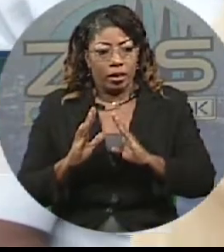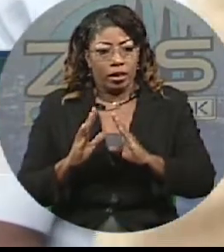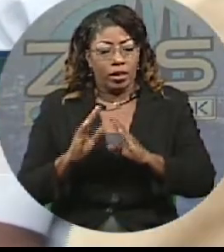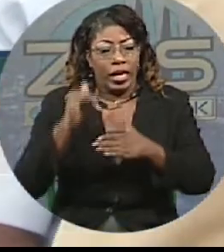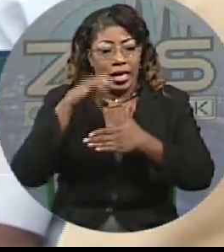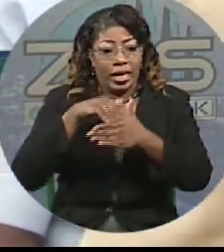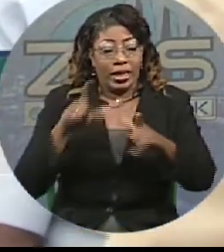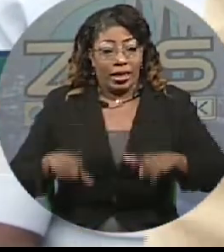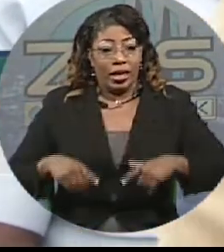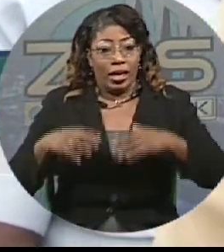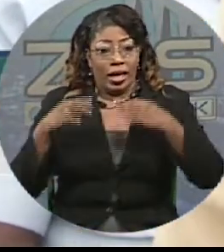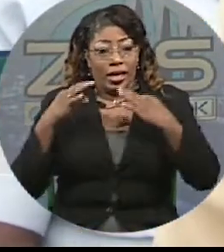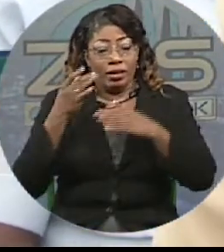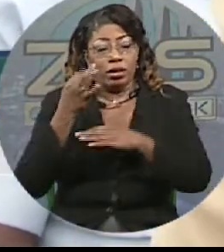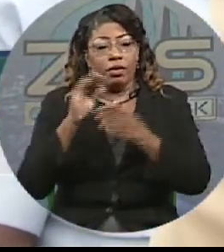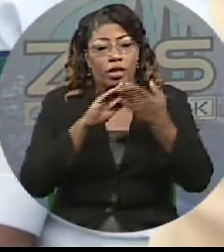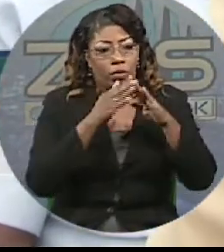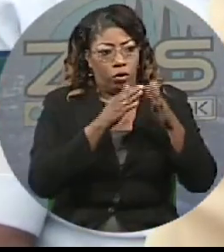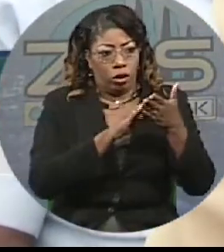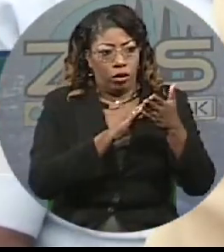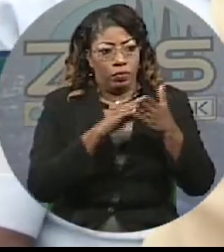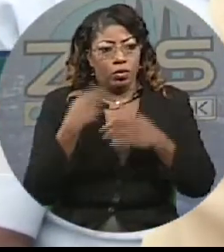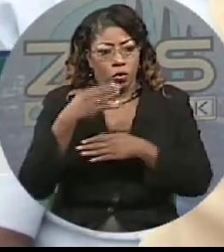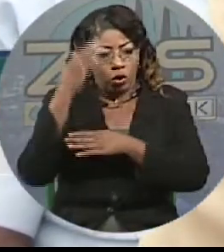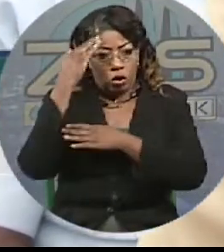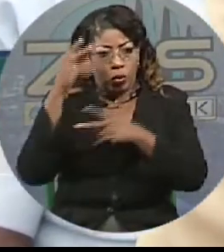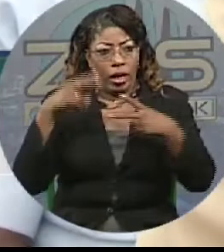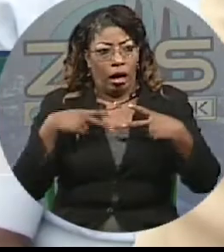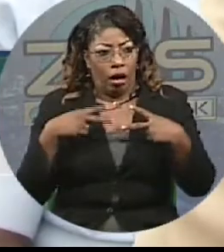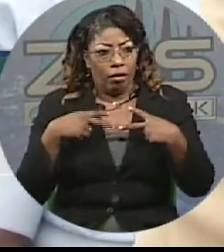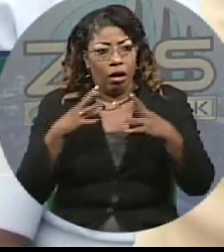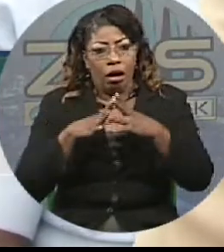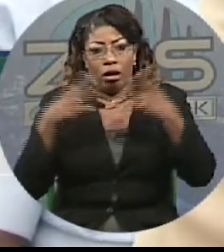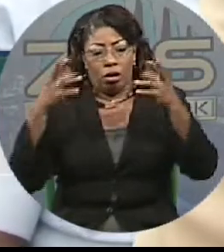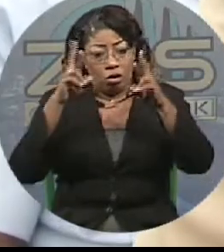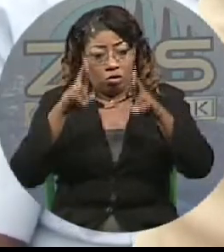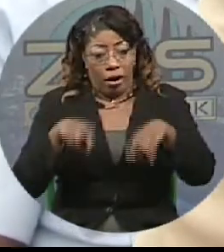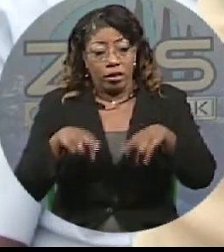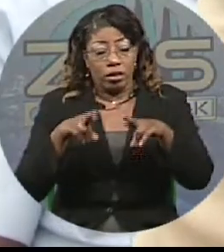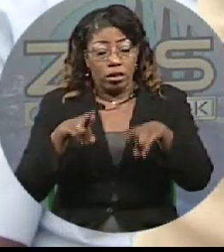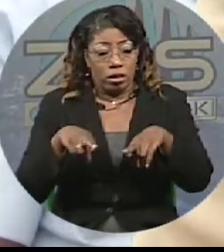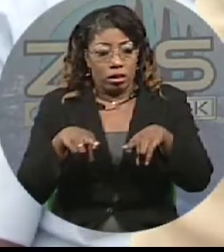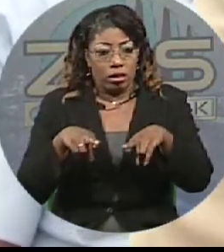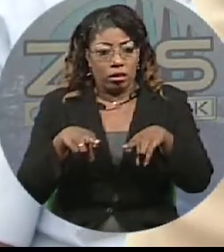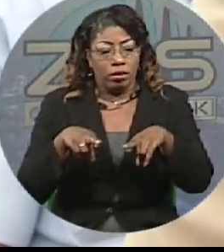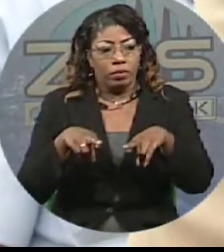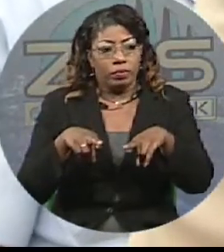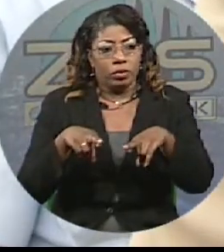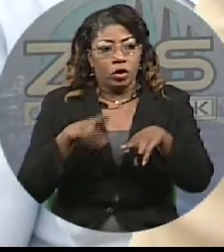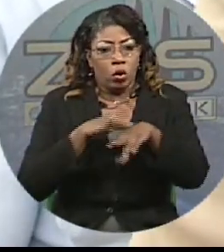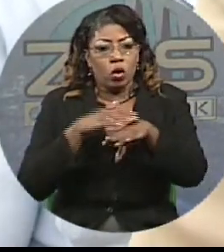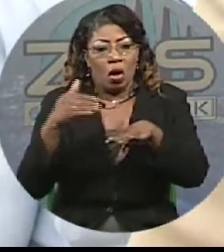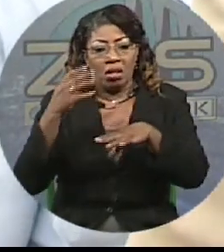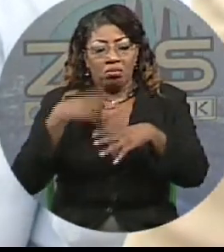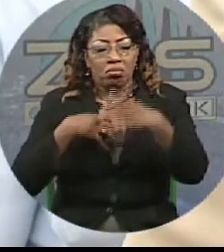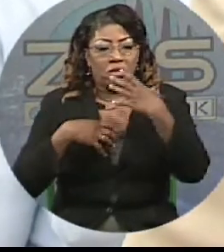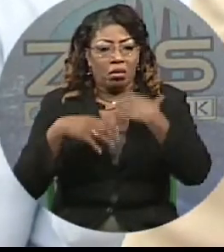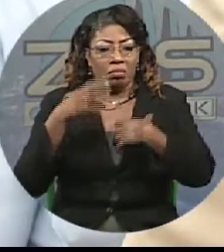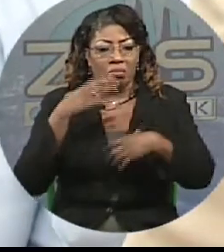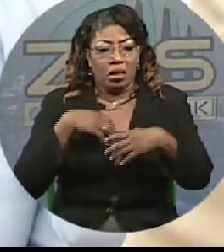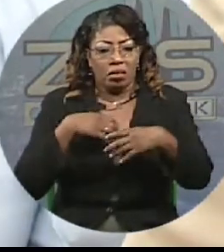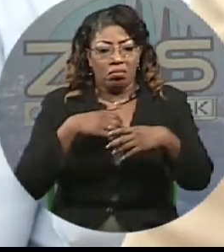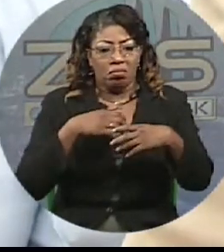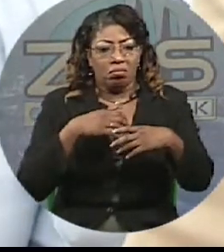in the lives of the communities, because, you know, we have a lot of our residents in our communities that are calling and complaining about these